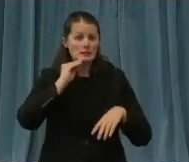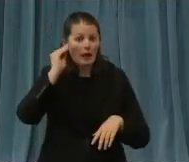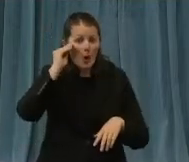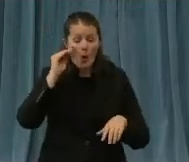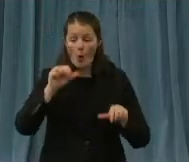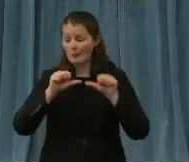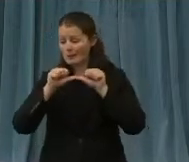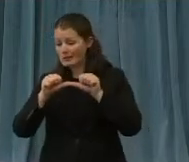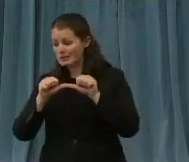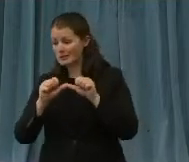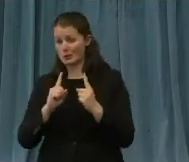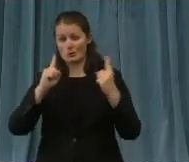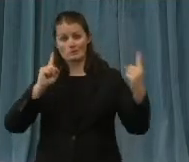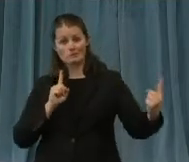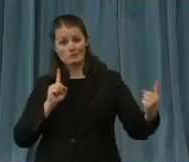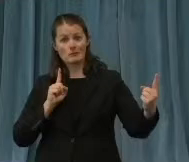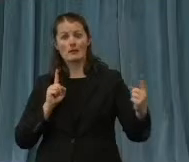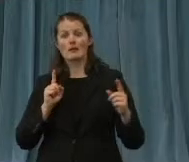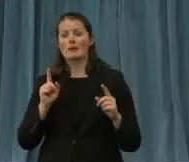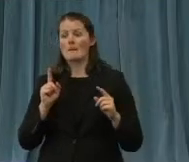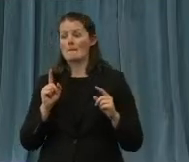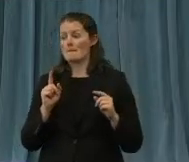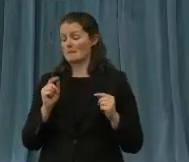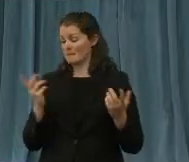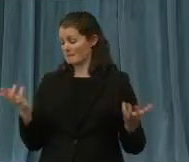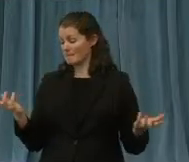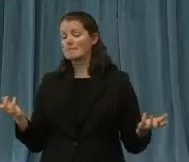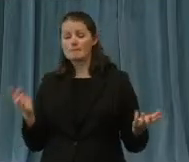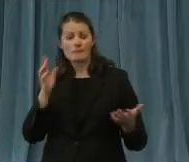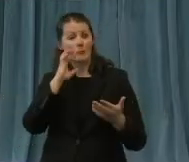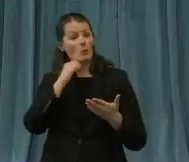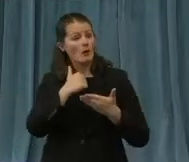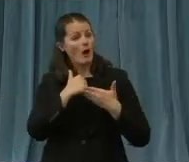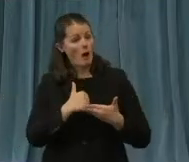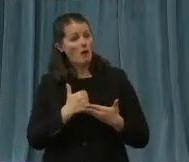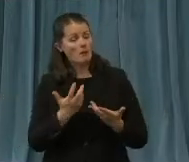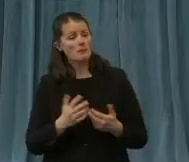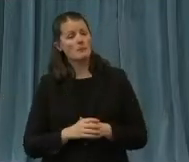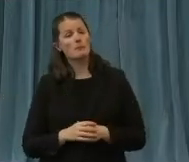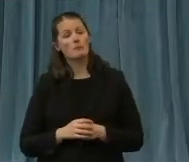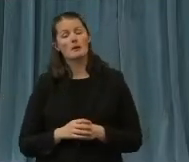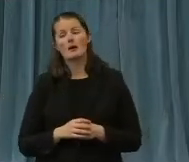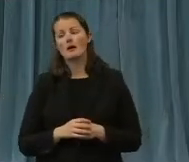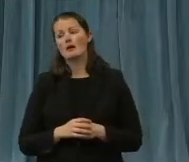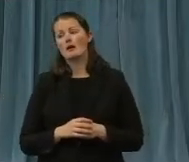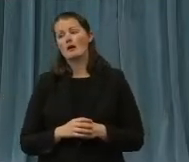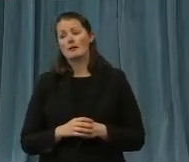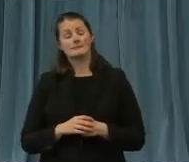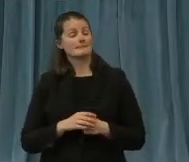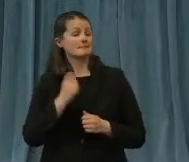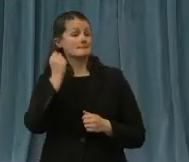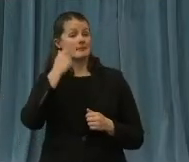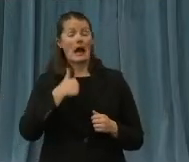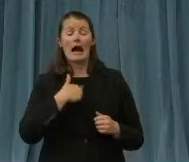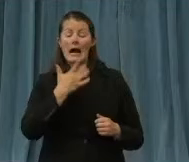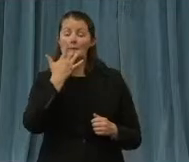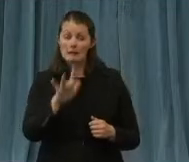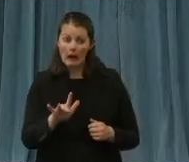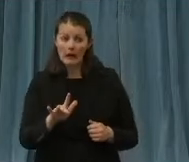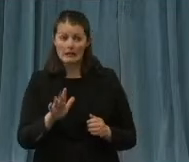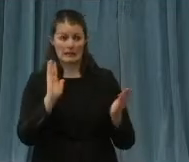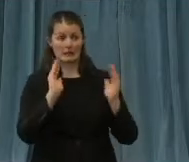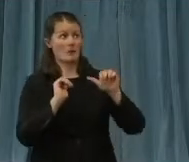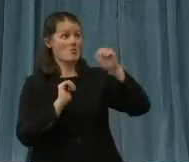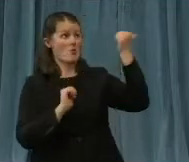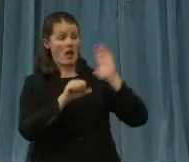Nevadans cooperating and being as great as they've been. And I mean, I am lucky compared to what I've seen in some other states.